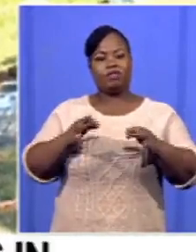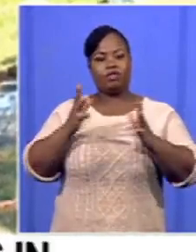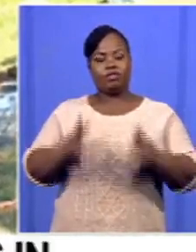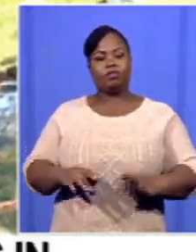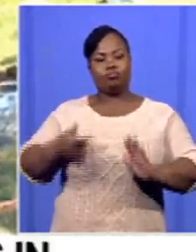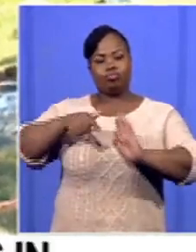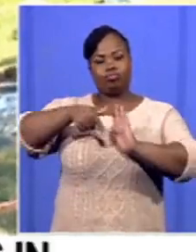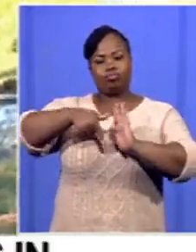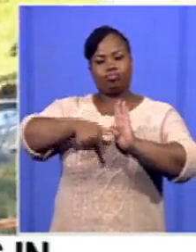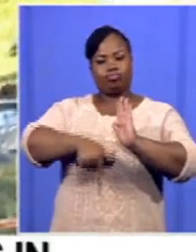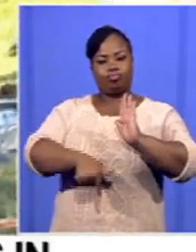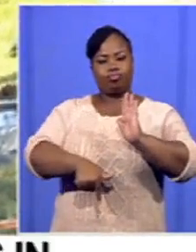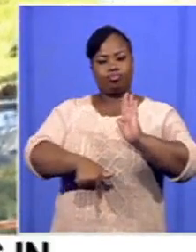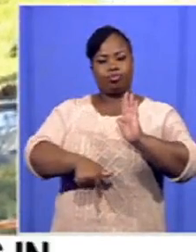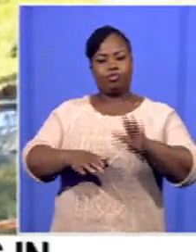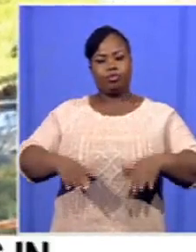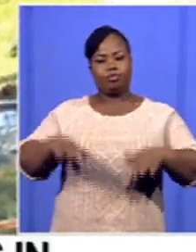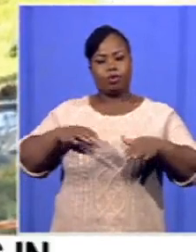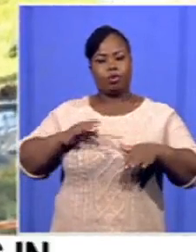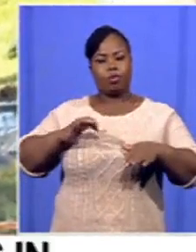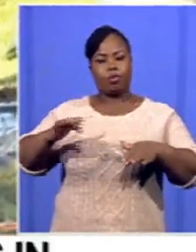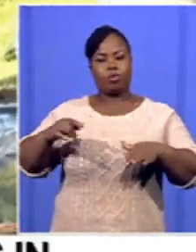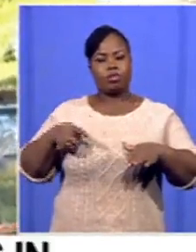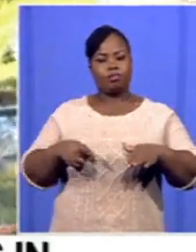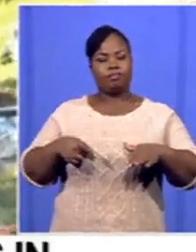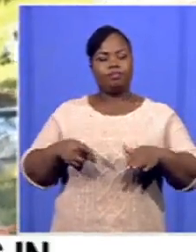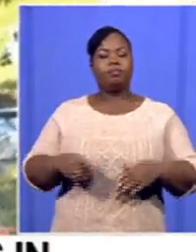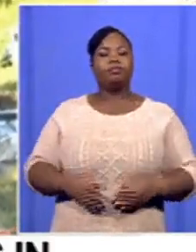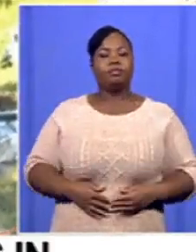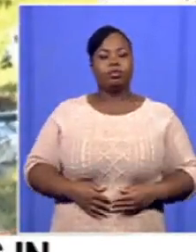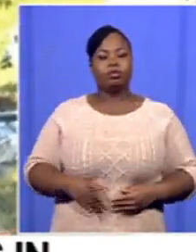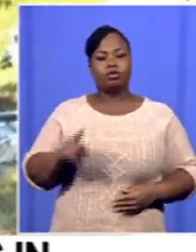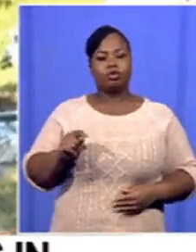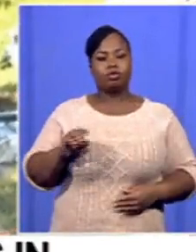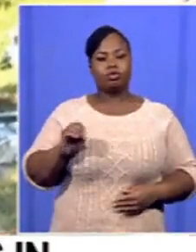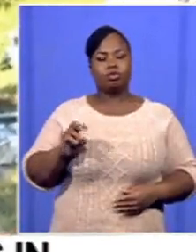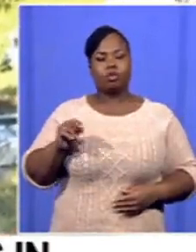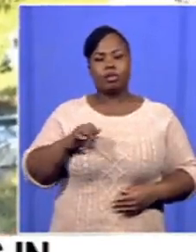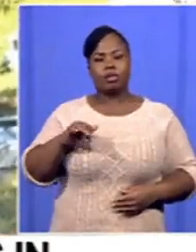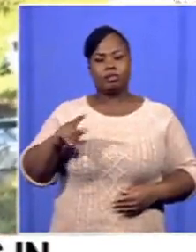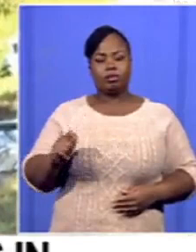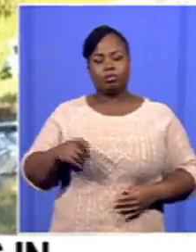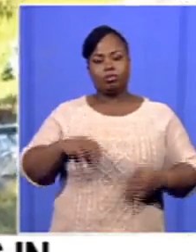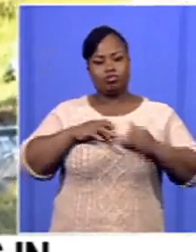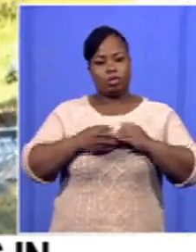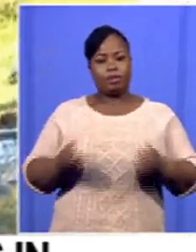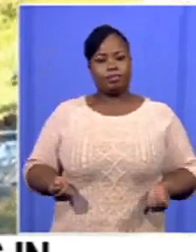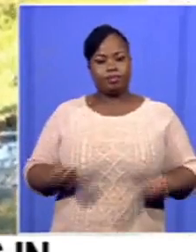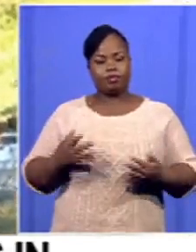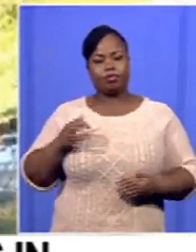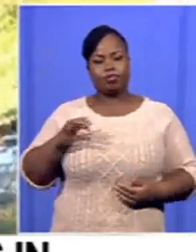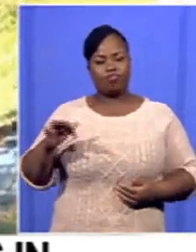one of the boreholes that basically they'll be drilling boreholes around Tongaat to try and provide water. You'll remember that